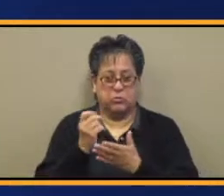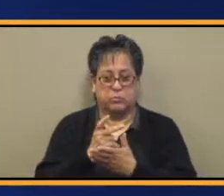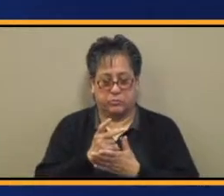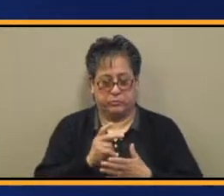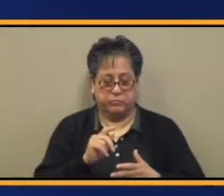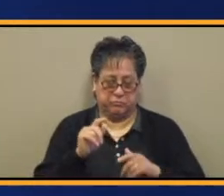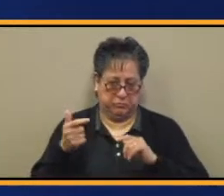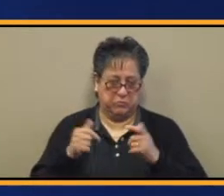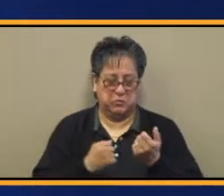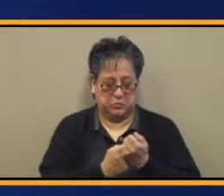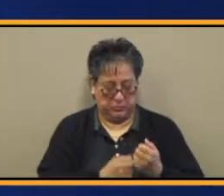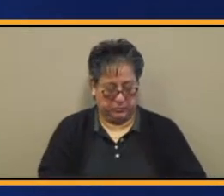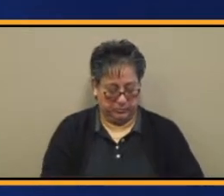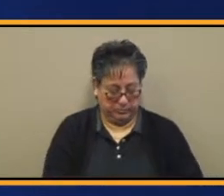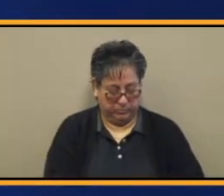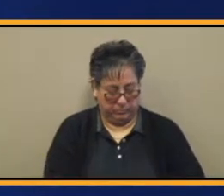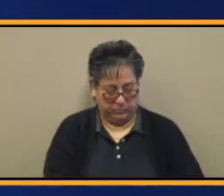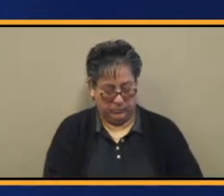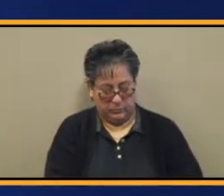Second. We have a motion and a second.